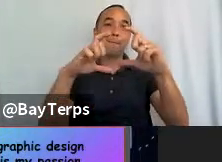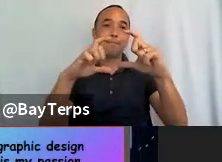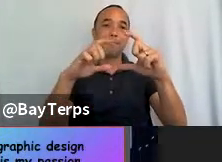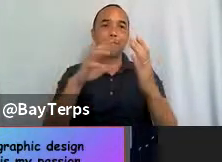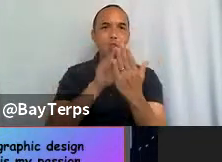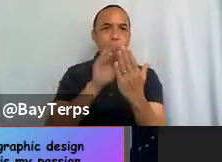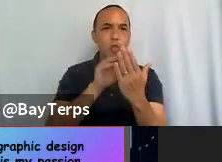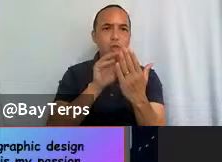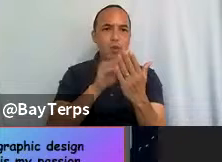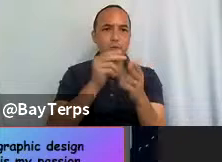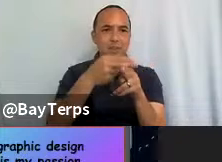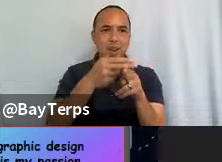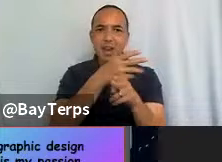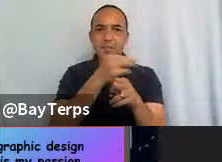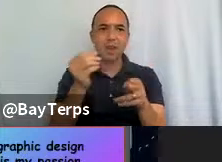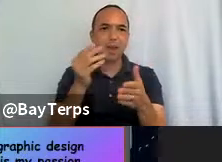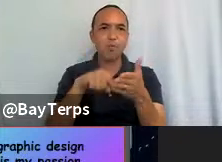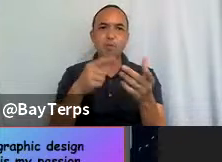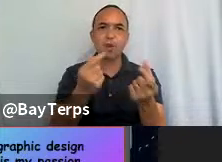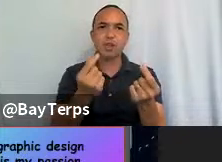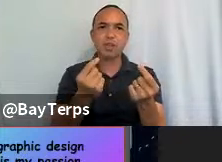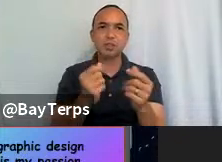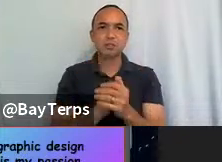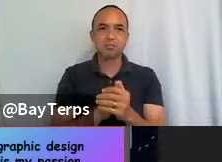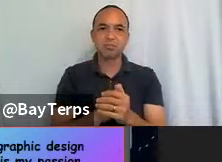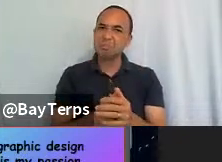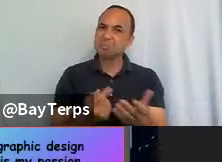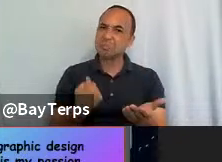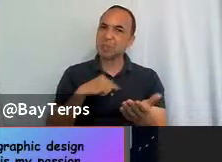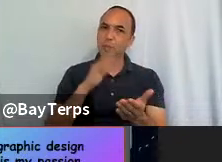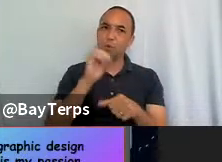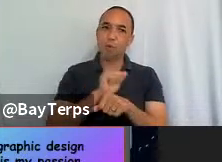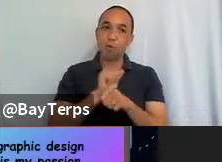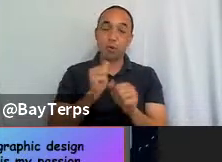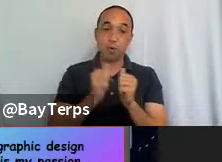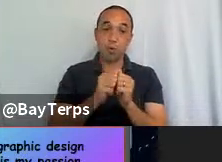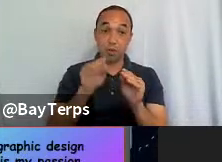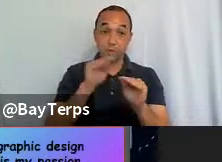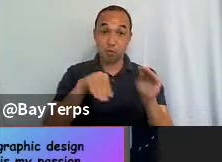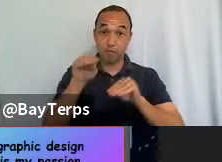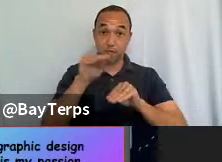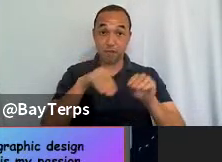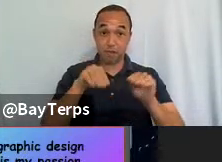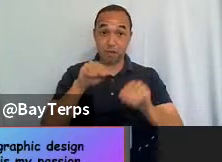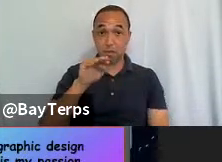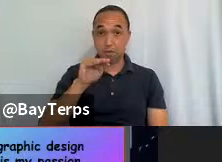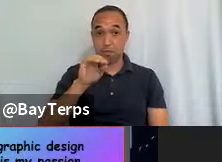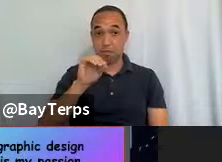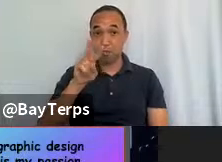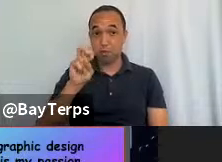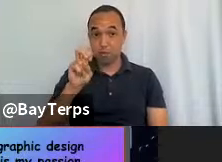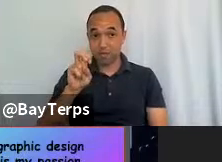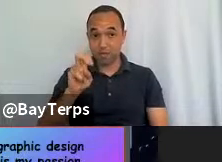what they do. We're going to be working mostly with the move tool.